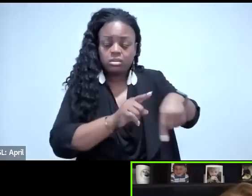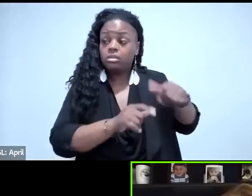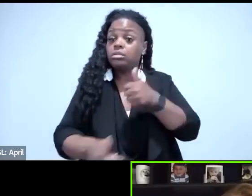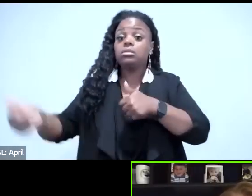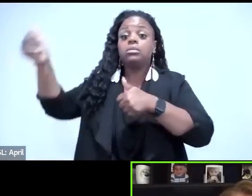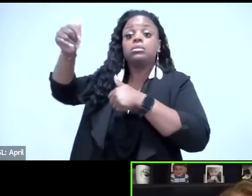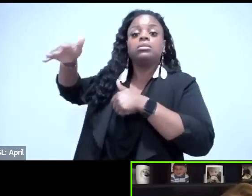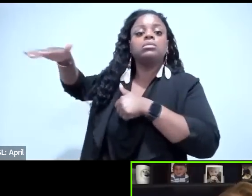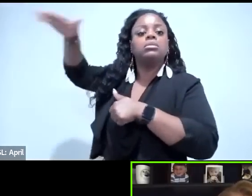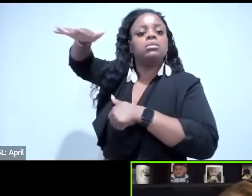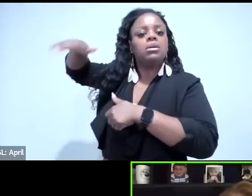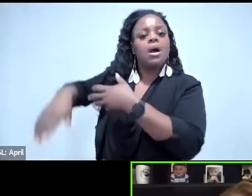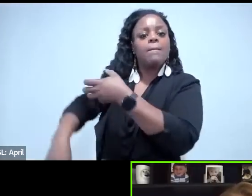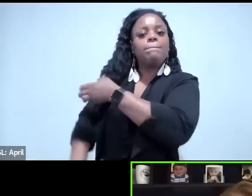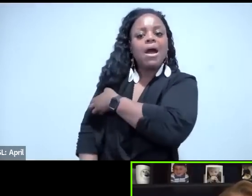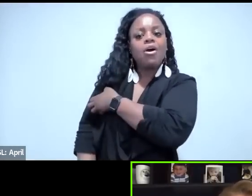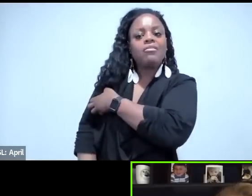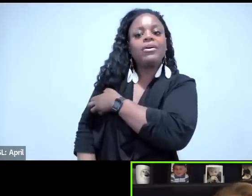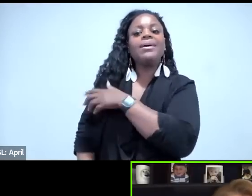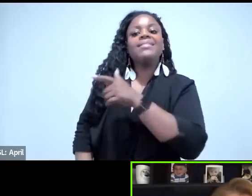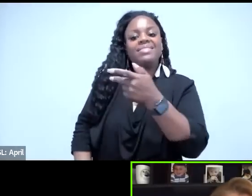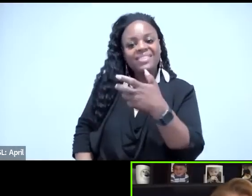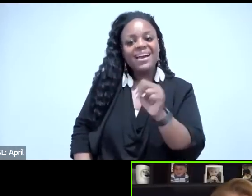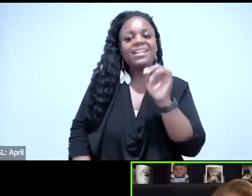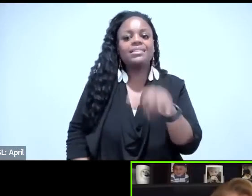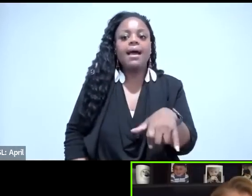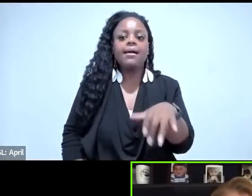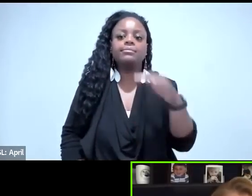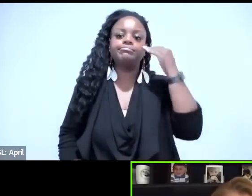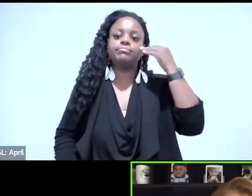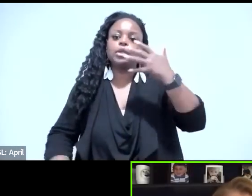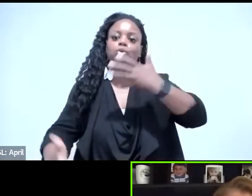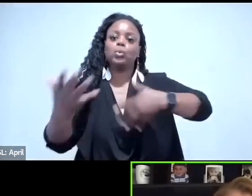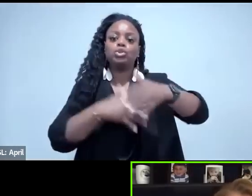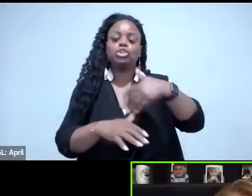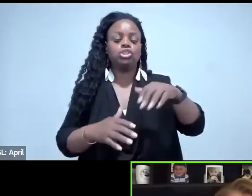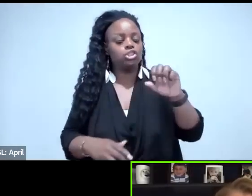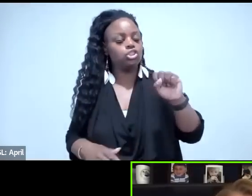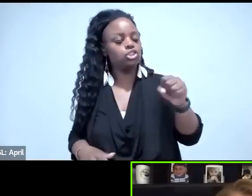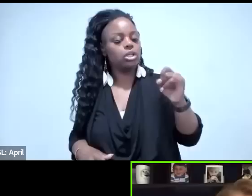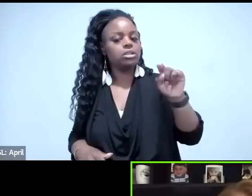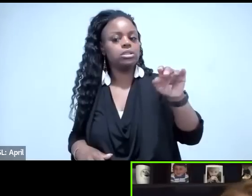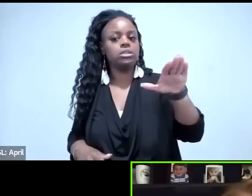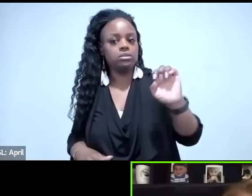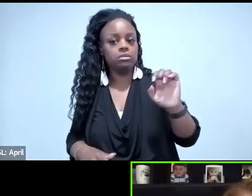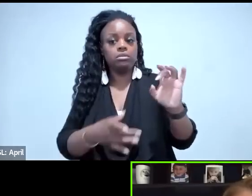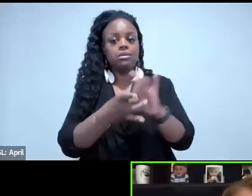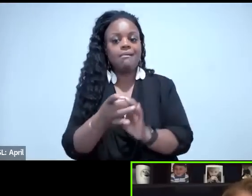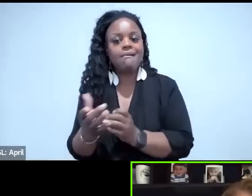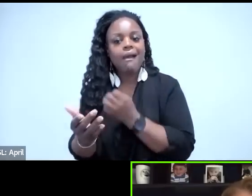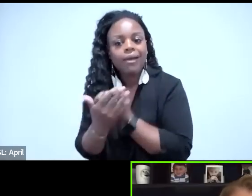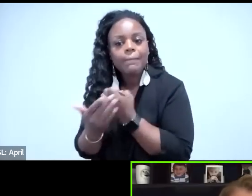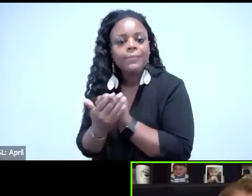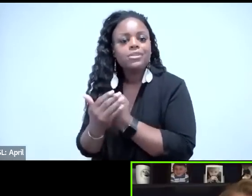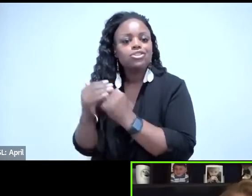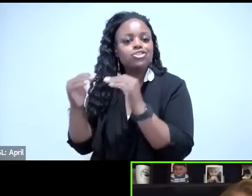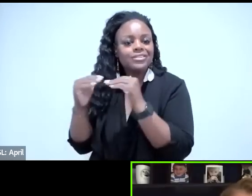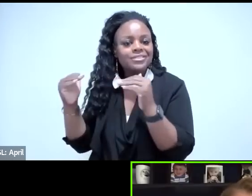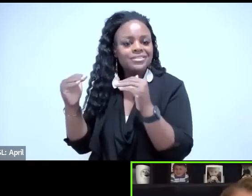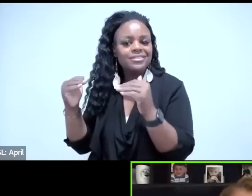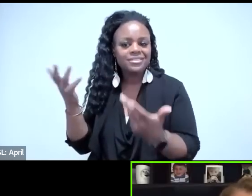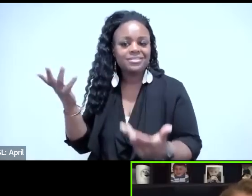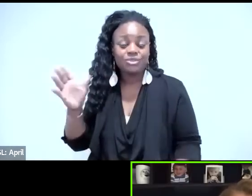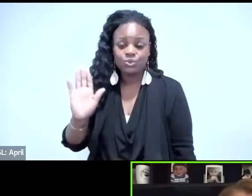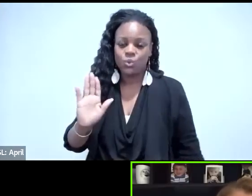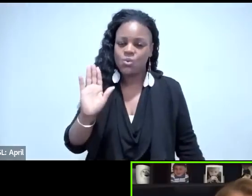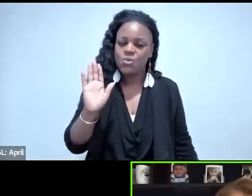that is probably the most important things that unions can be doing right now, is helping working people see and